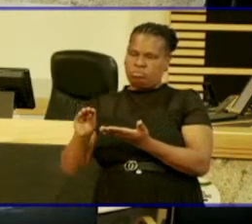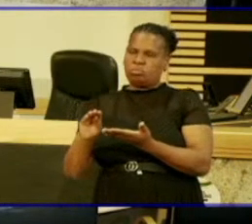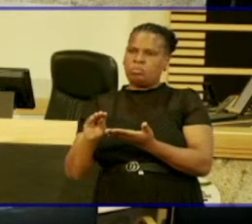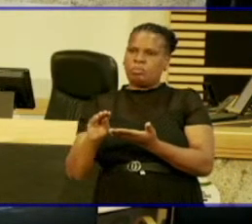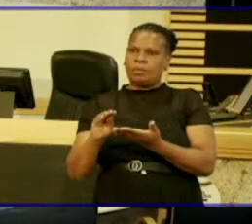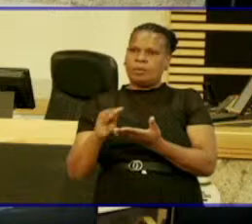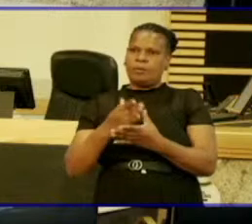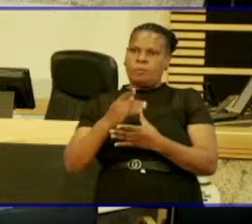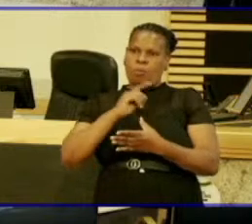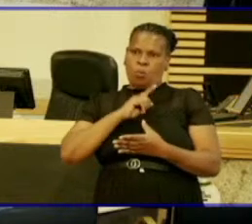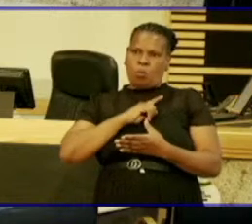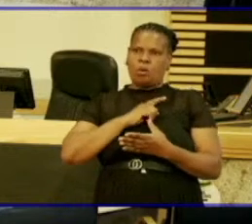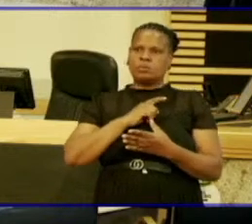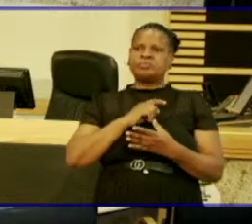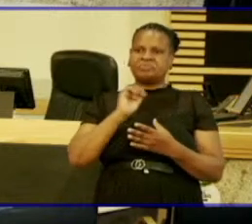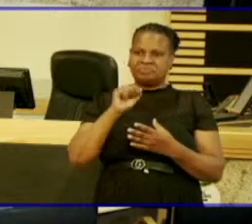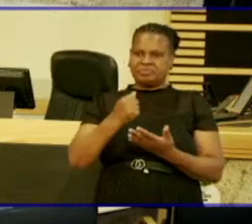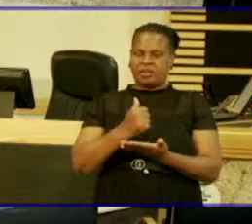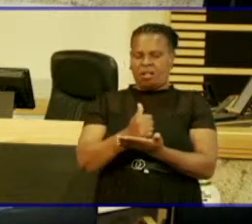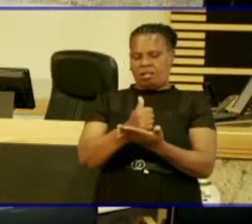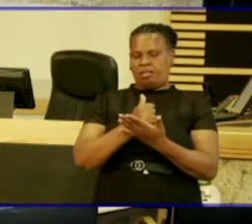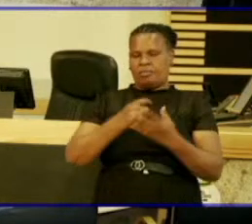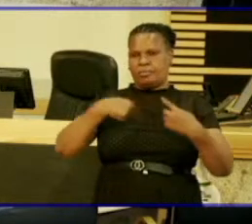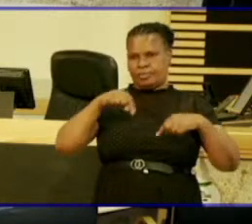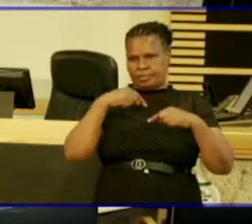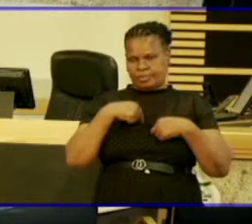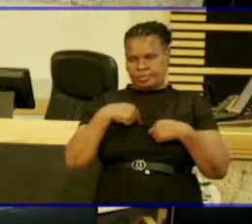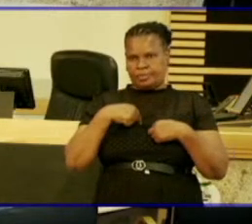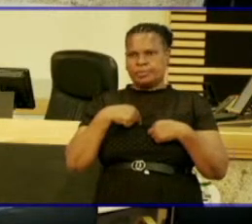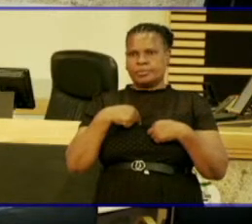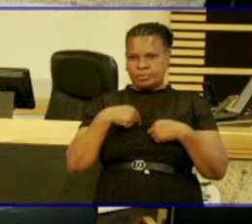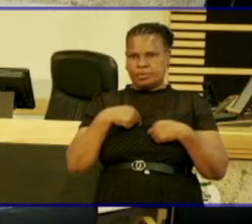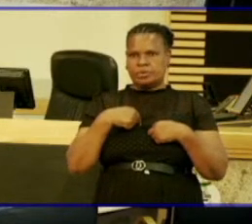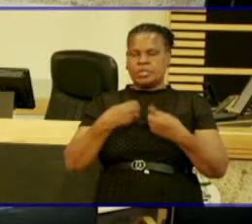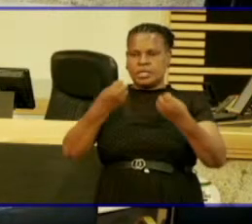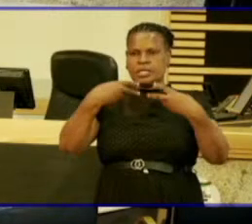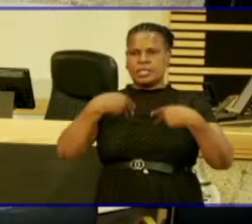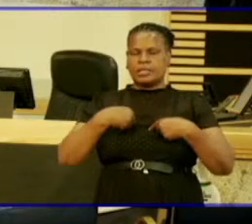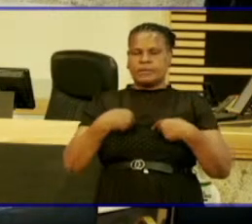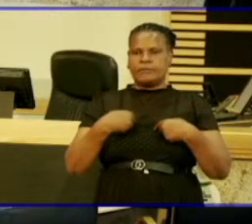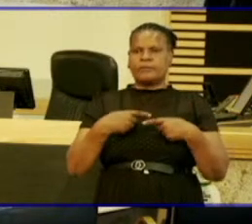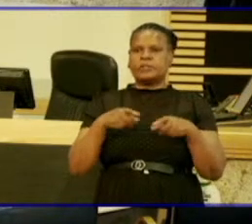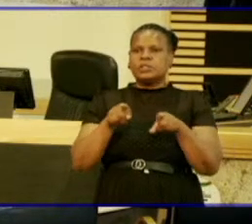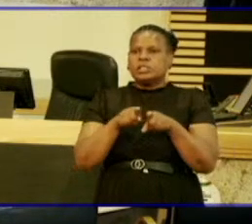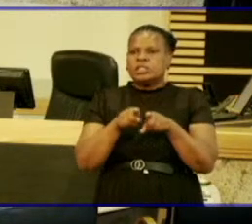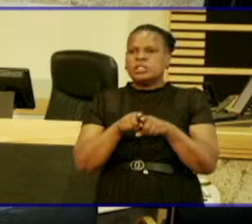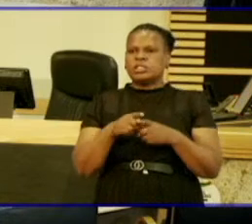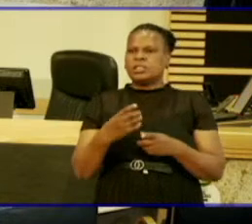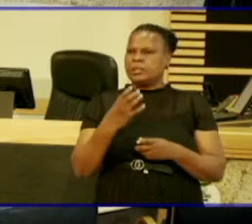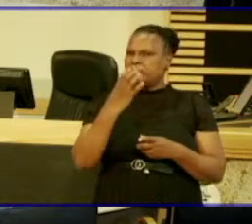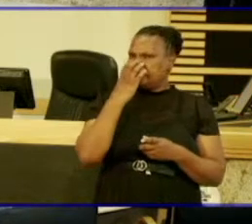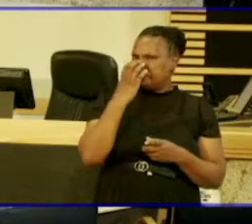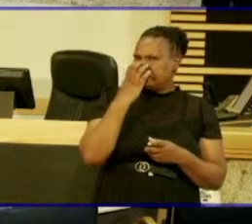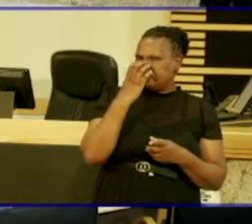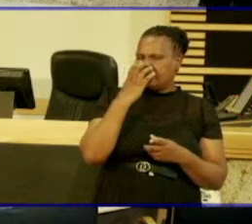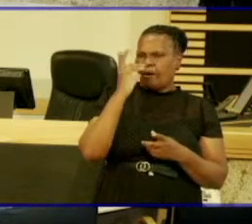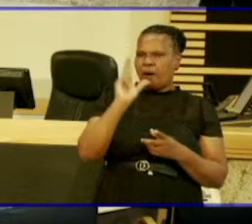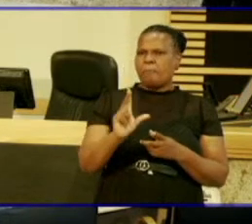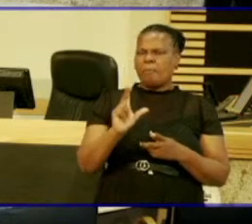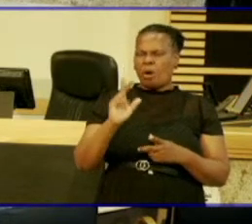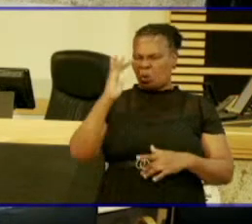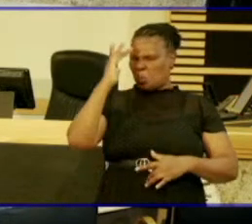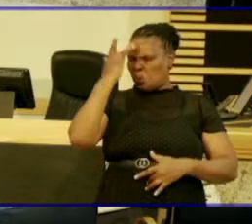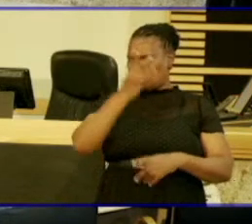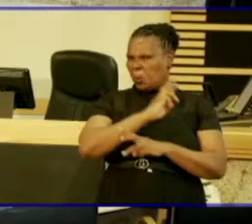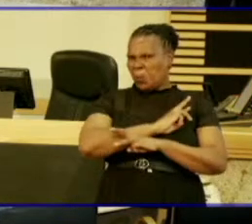which made a significant contribution in providing equipment and ventilators for critical ill patients. AFROX